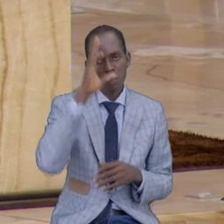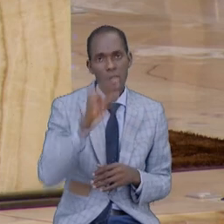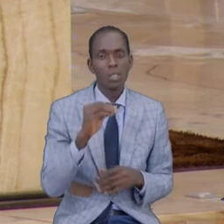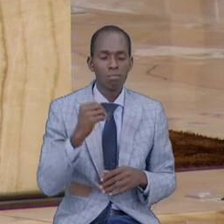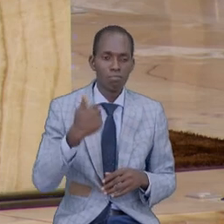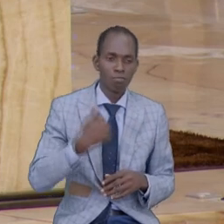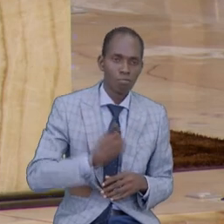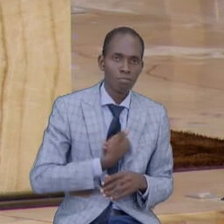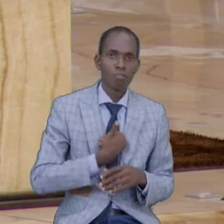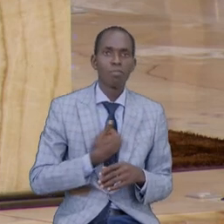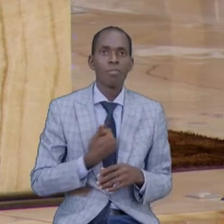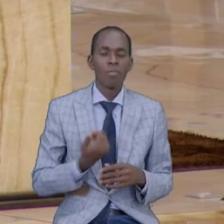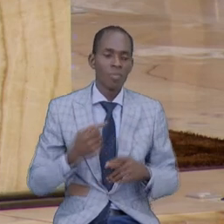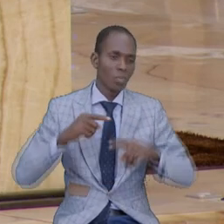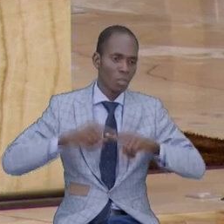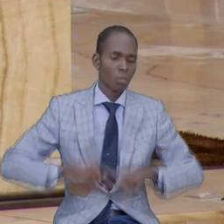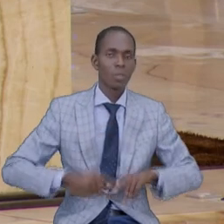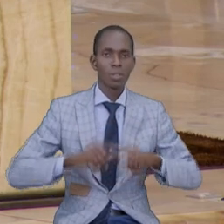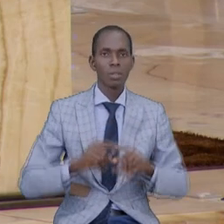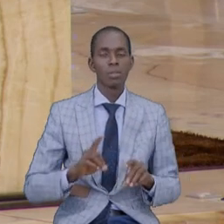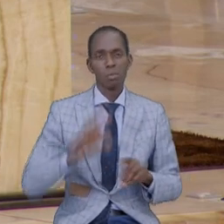self developed man, a